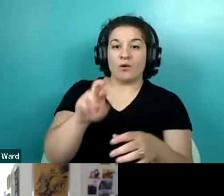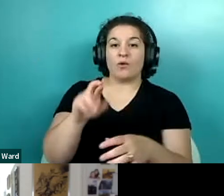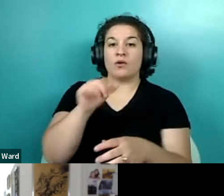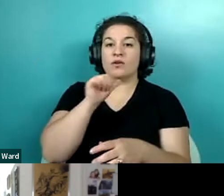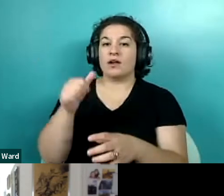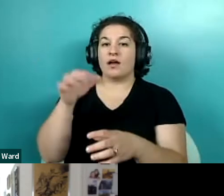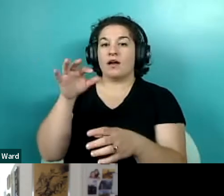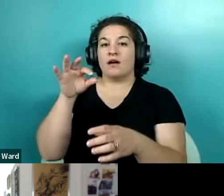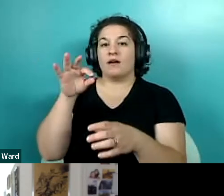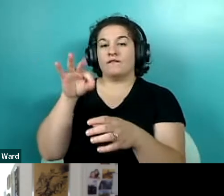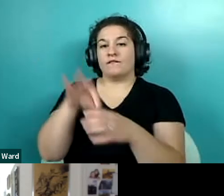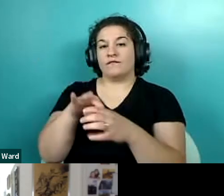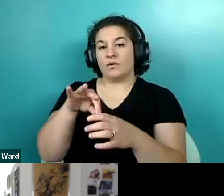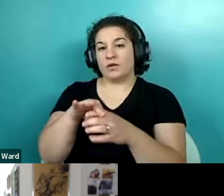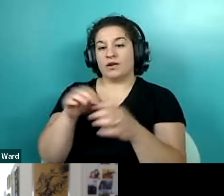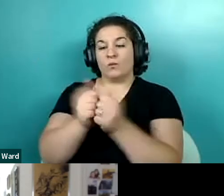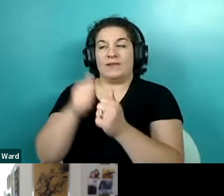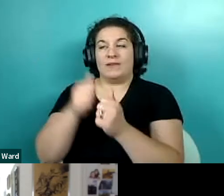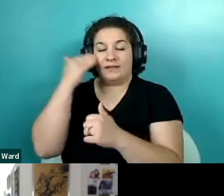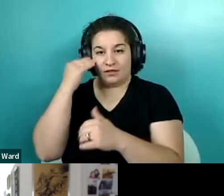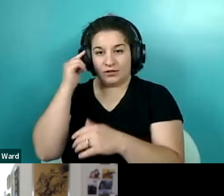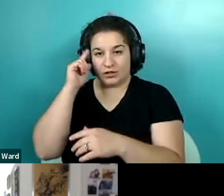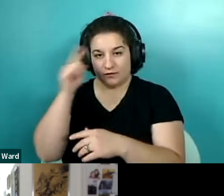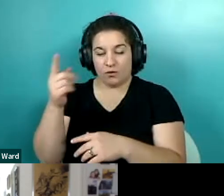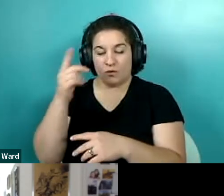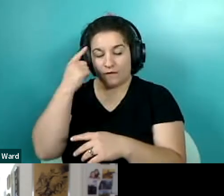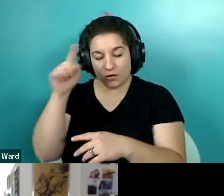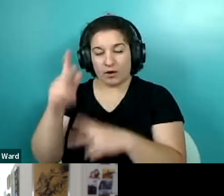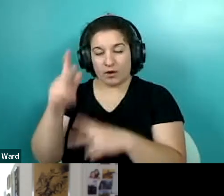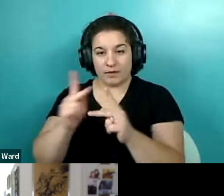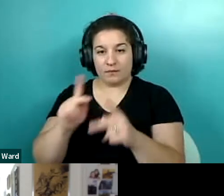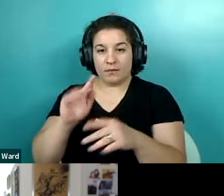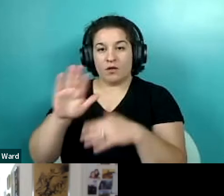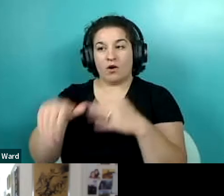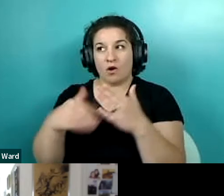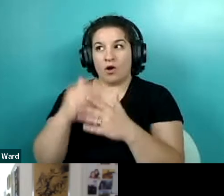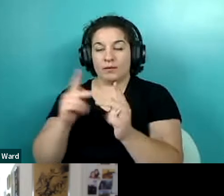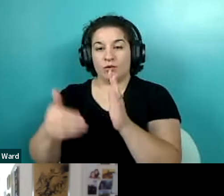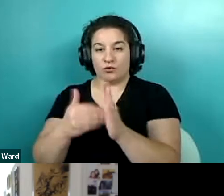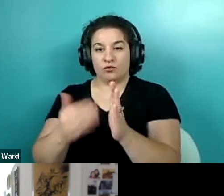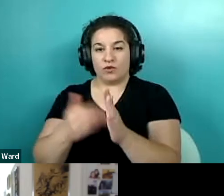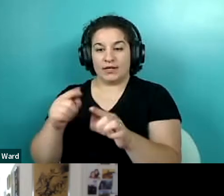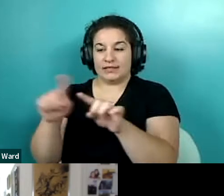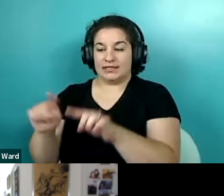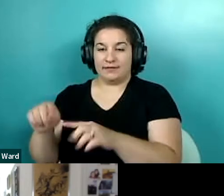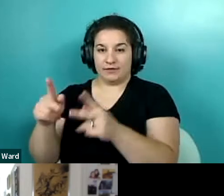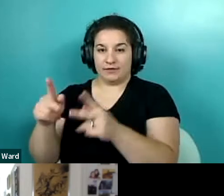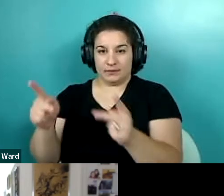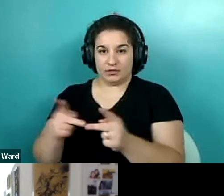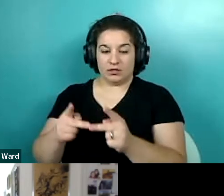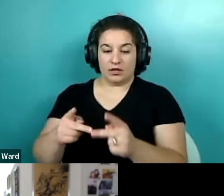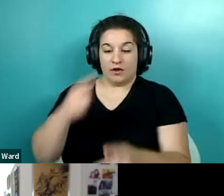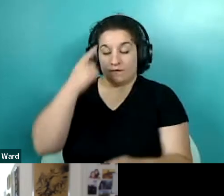all positions that are running. I mean, I can certainly say for myself that there have been times